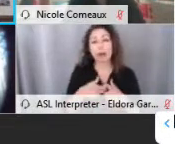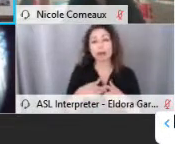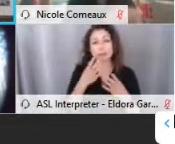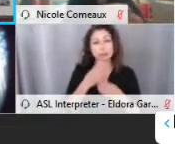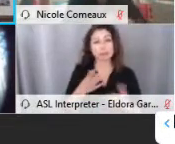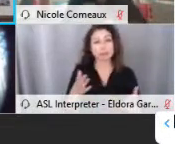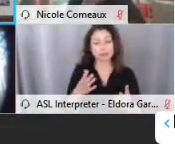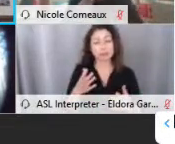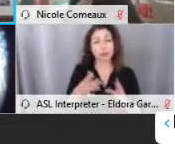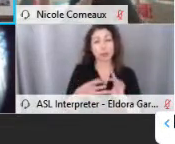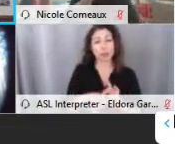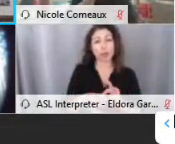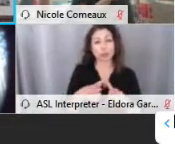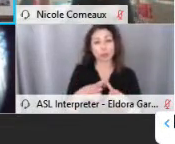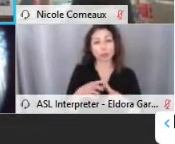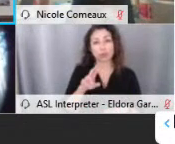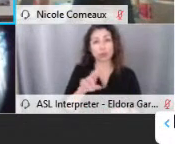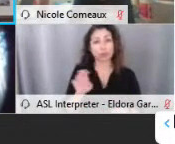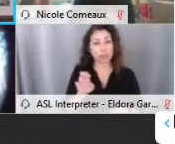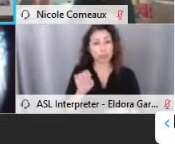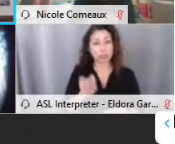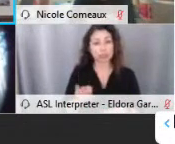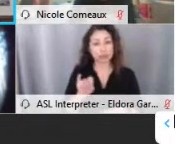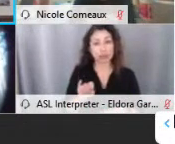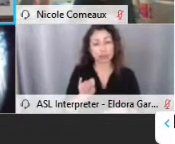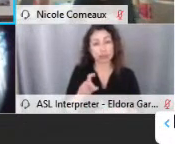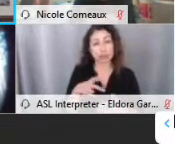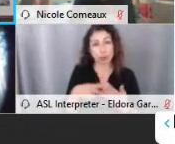in terms of the reinsurance program,